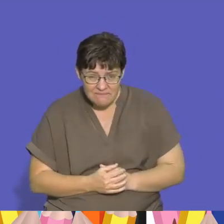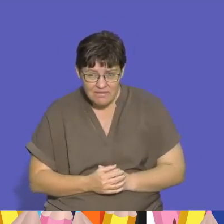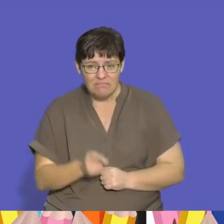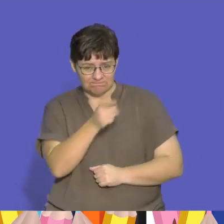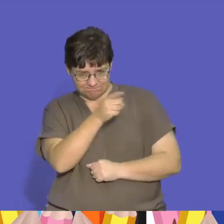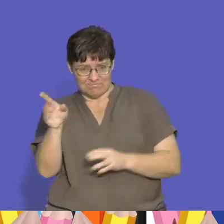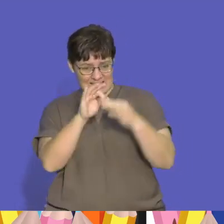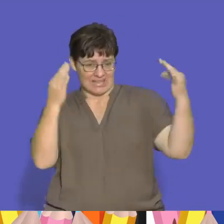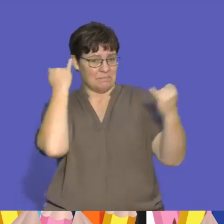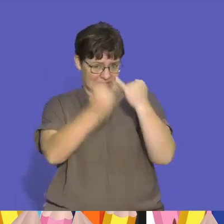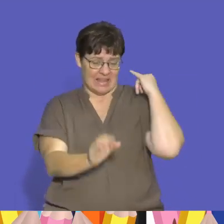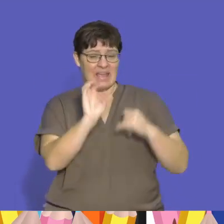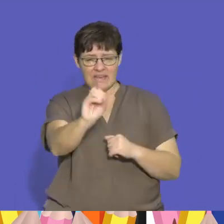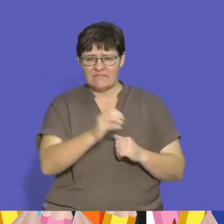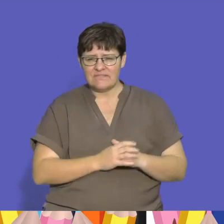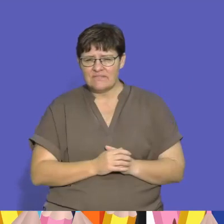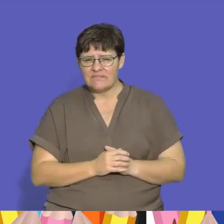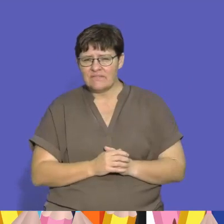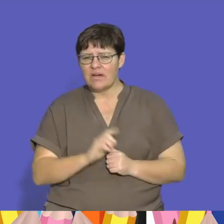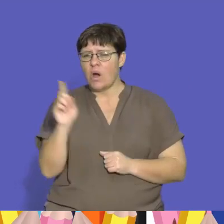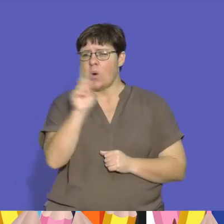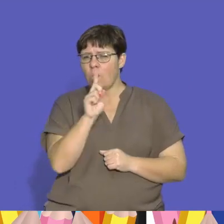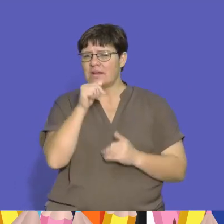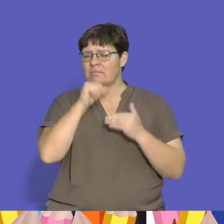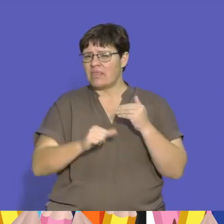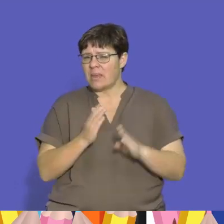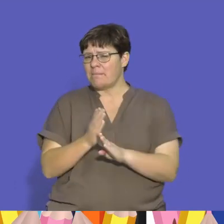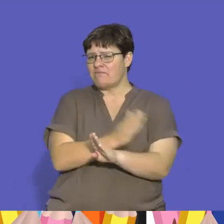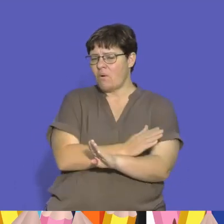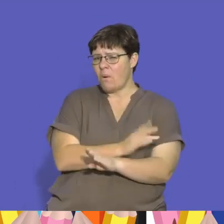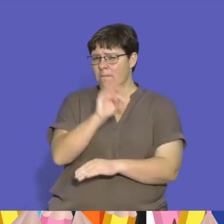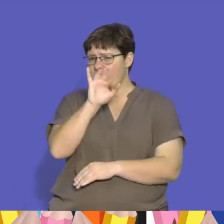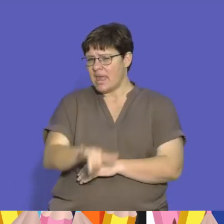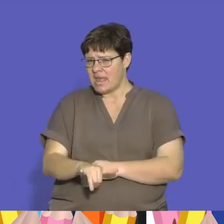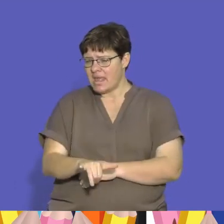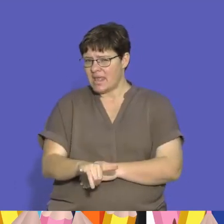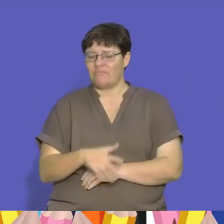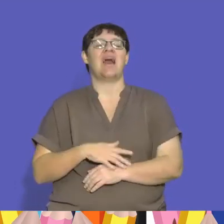is something incorrect in the sentence. What month comes before May?